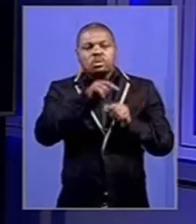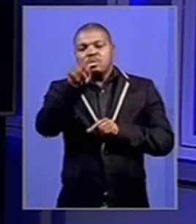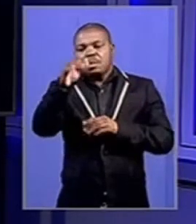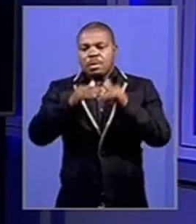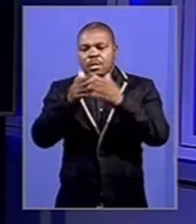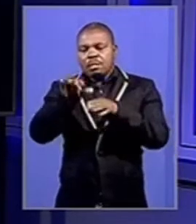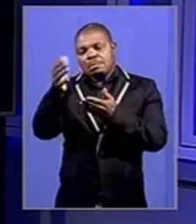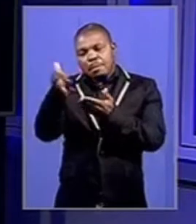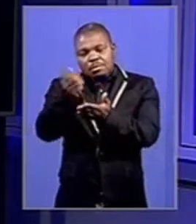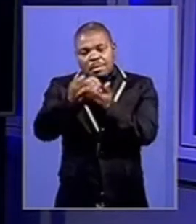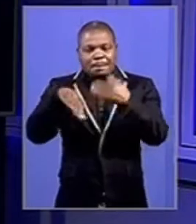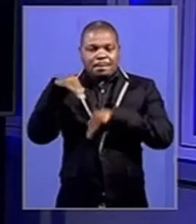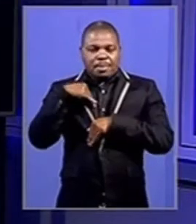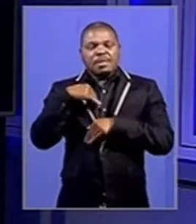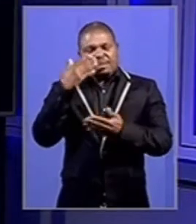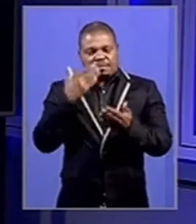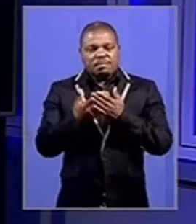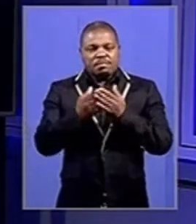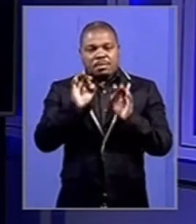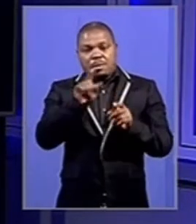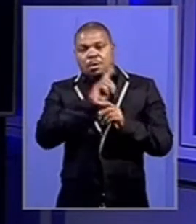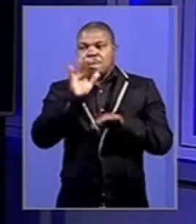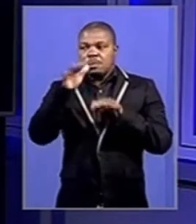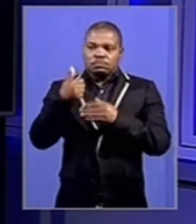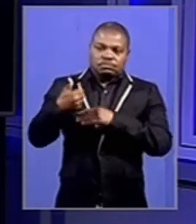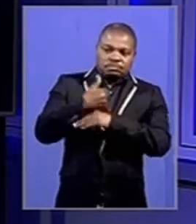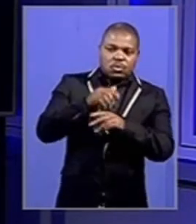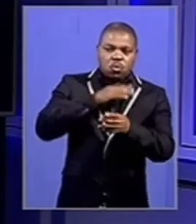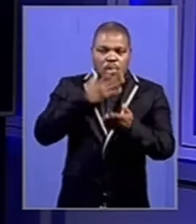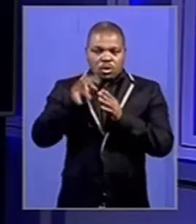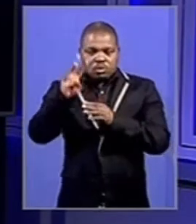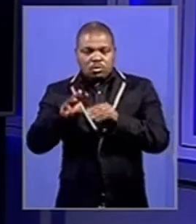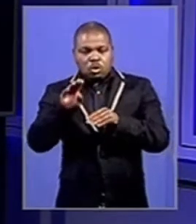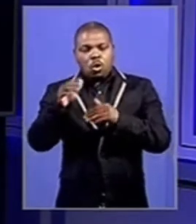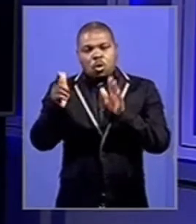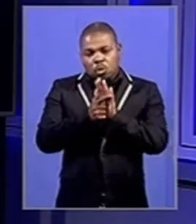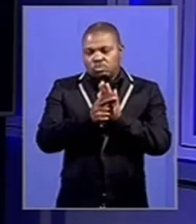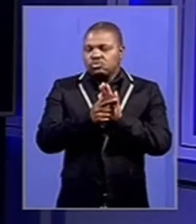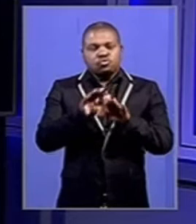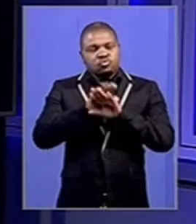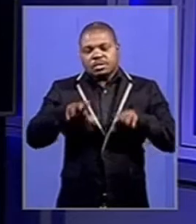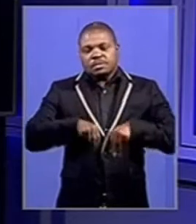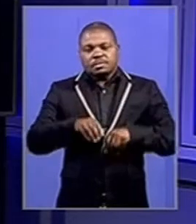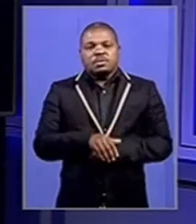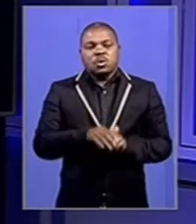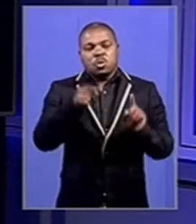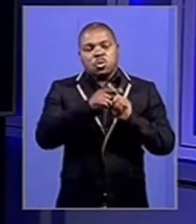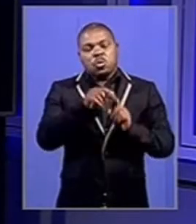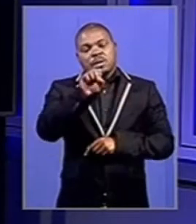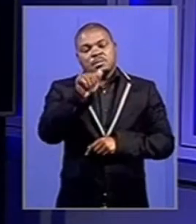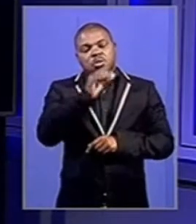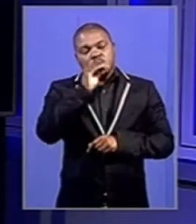yeo go tla direga le ge go kaba le matšhošetši a dikgetho tša semolao. O boletše pijana le lefapha la Ditaba